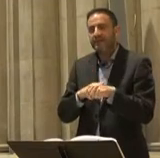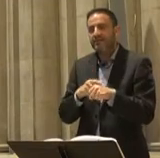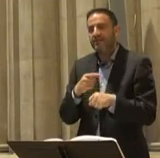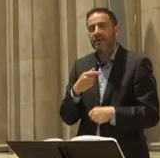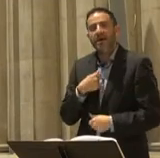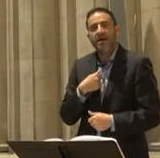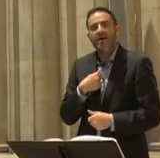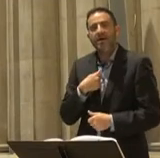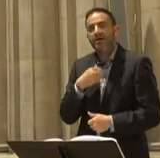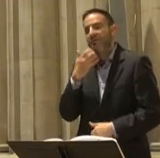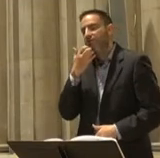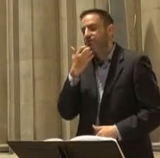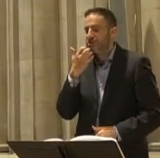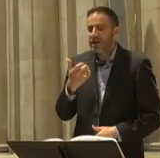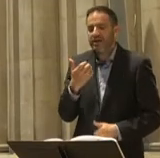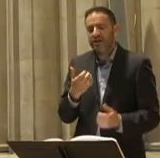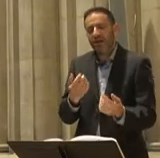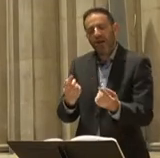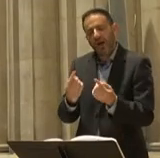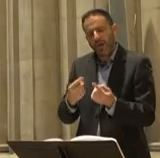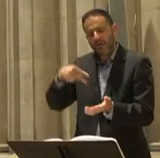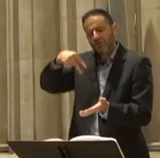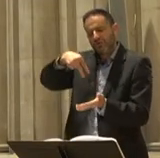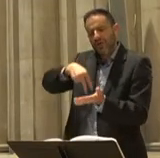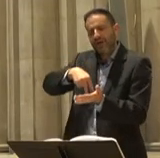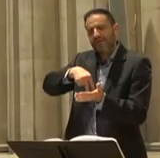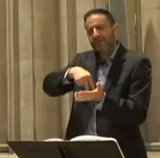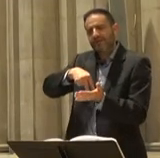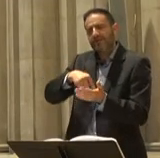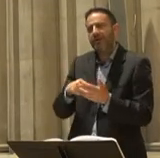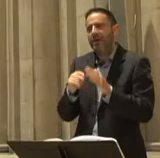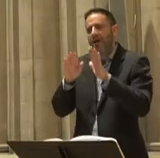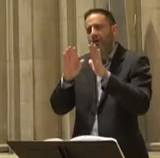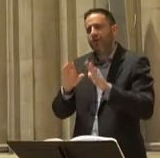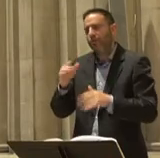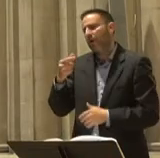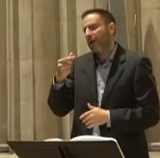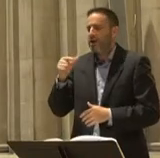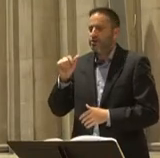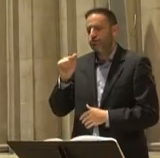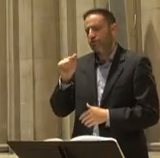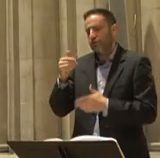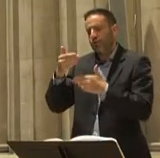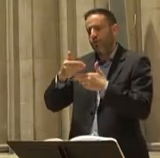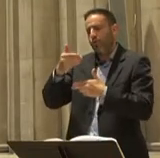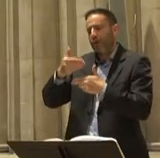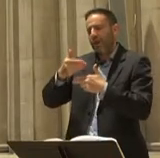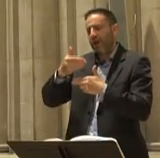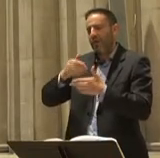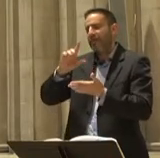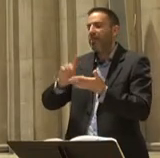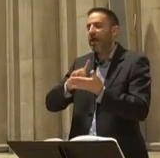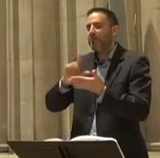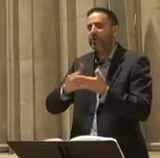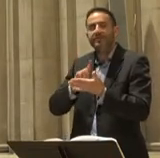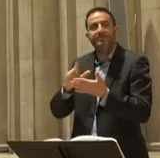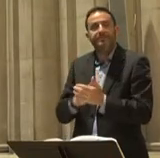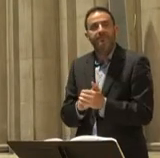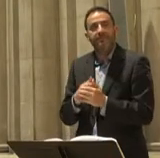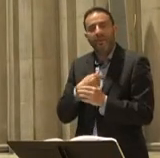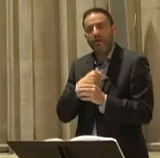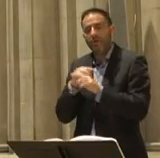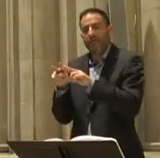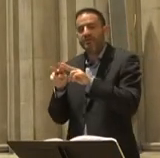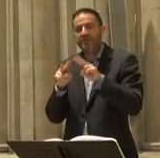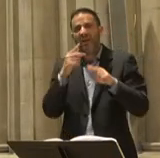shouted at, saying, come and stand here at the great Georgian windows of the Deanery Library. And we were looking at a